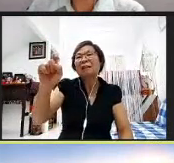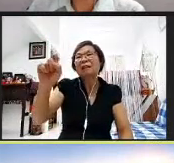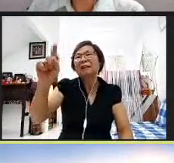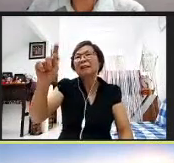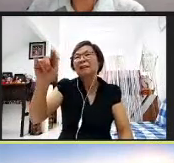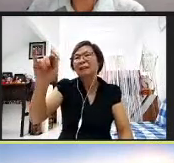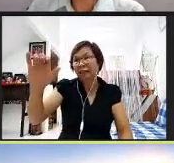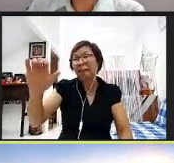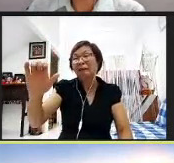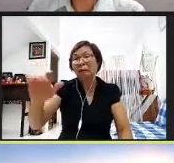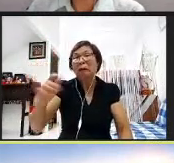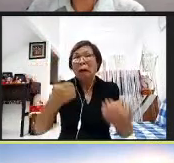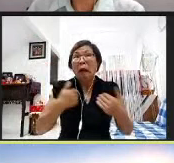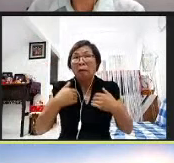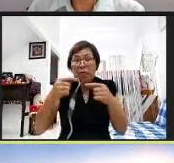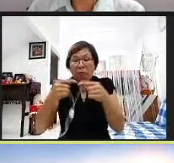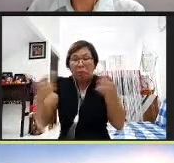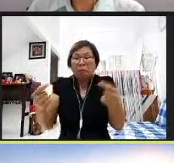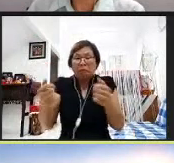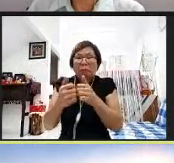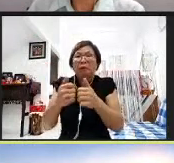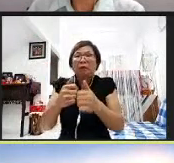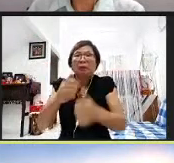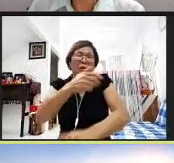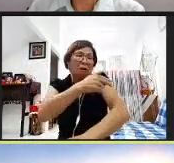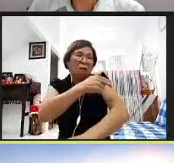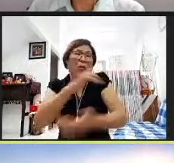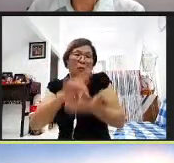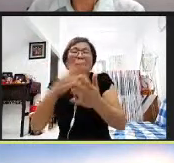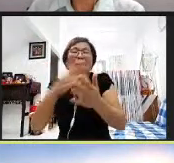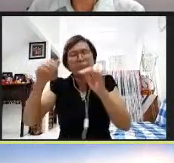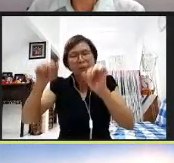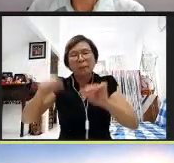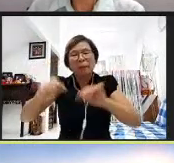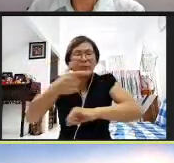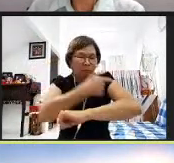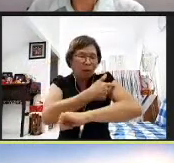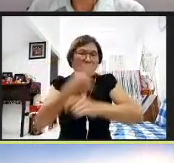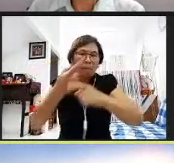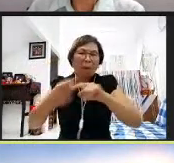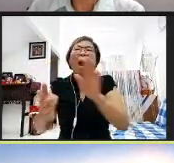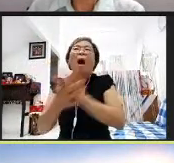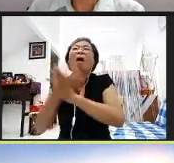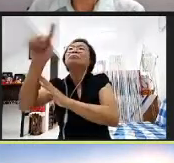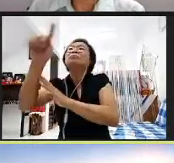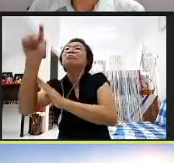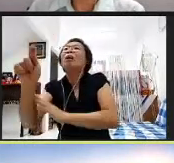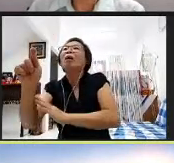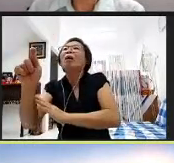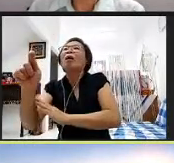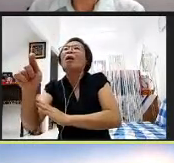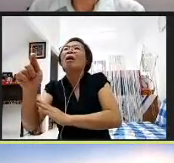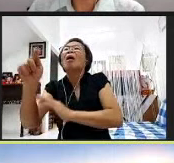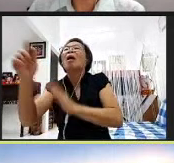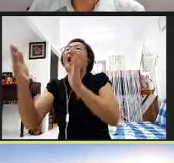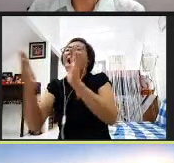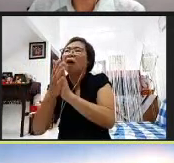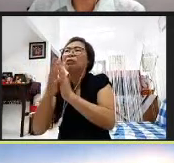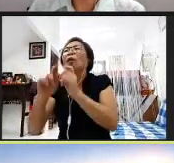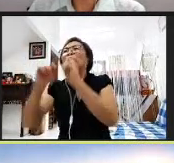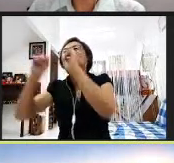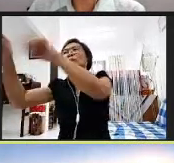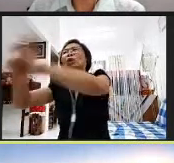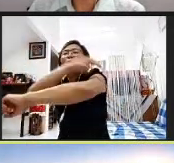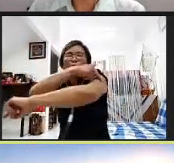before, we still able to give you injections, but you can request to get it injected in the hospital